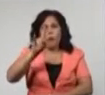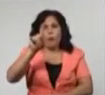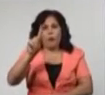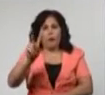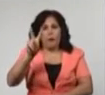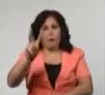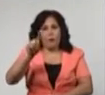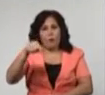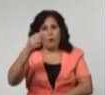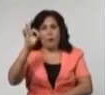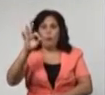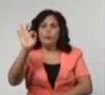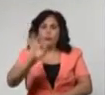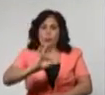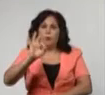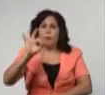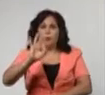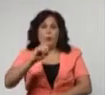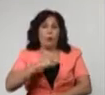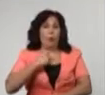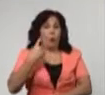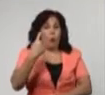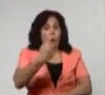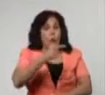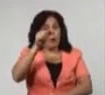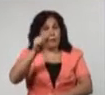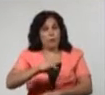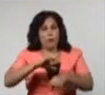of the first cases here in Cuba,